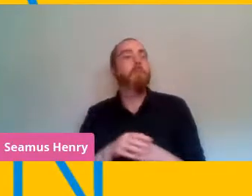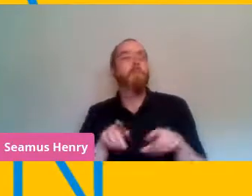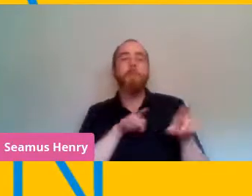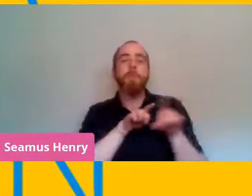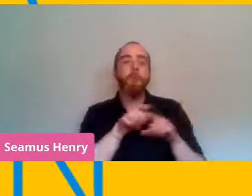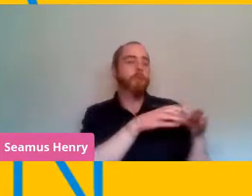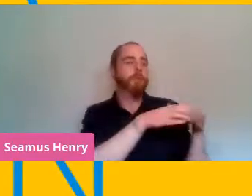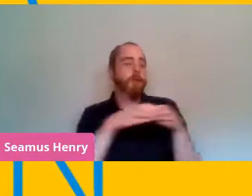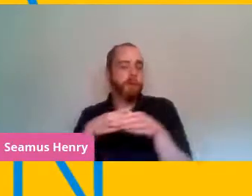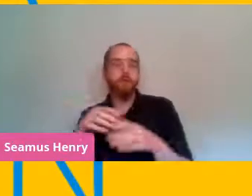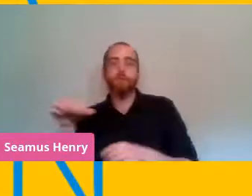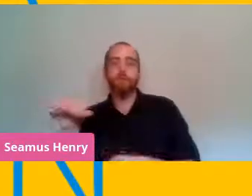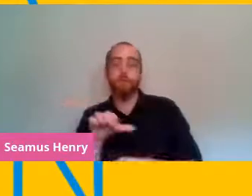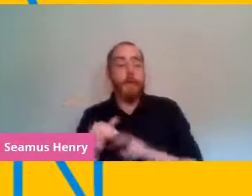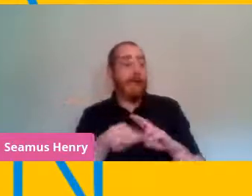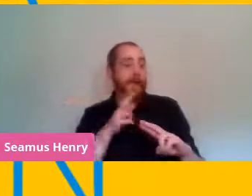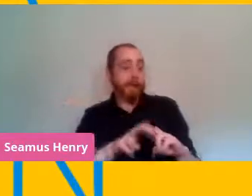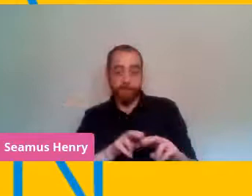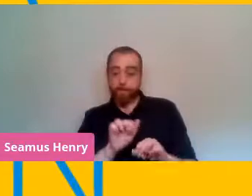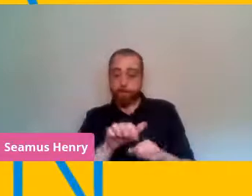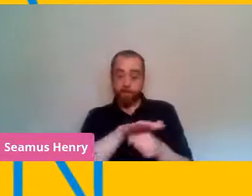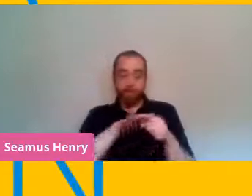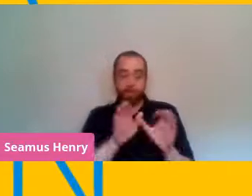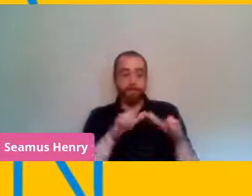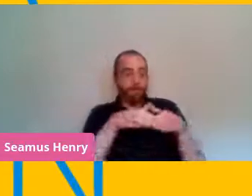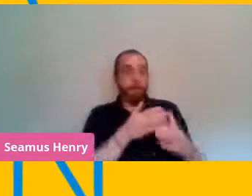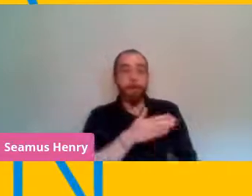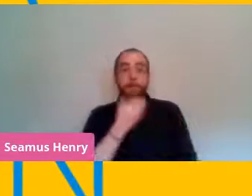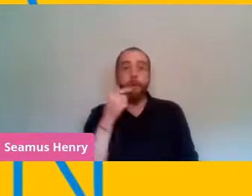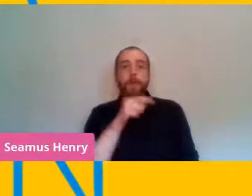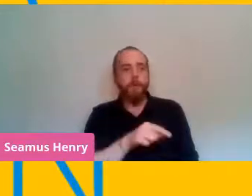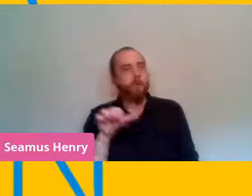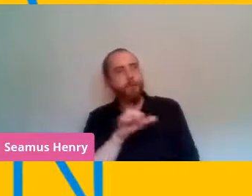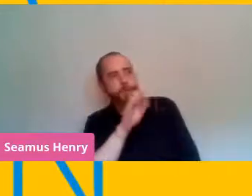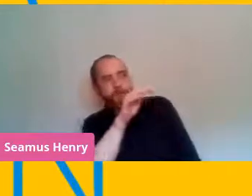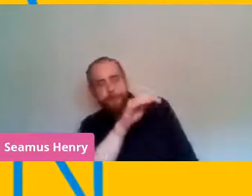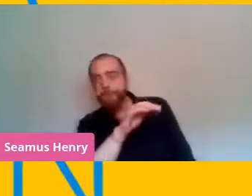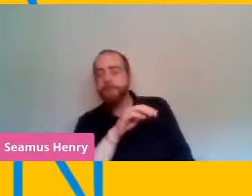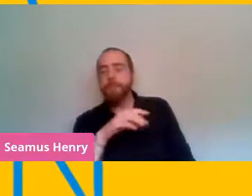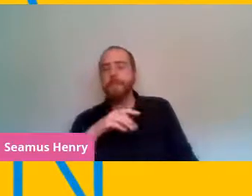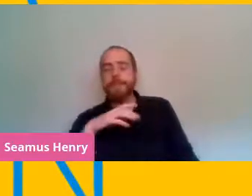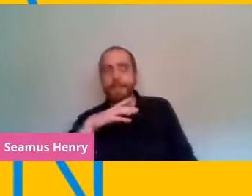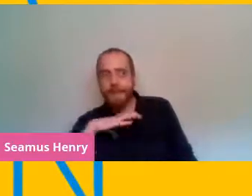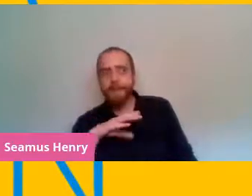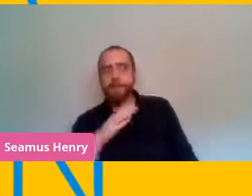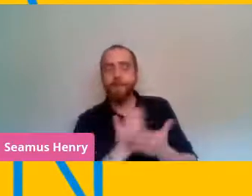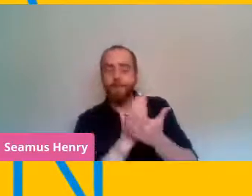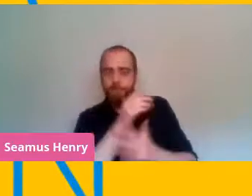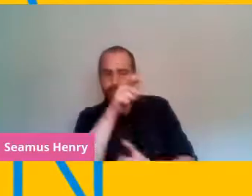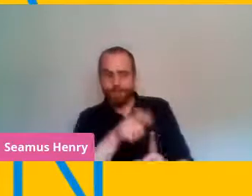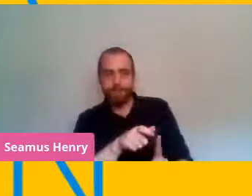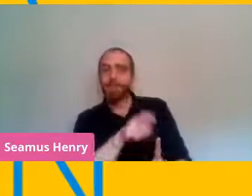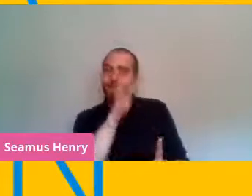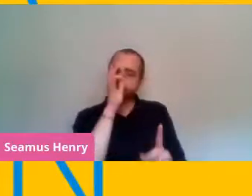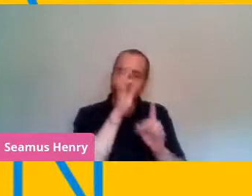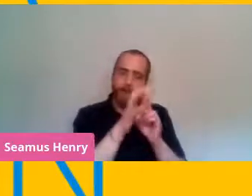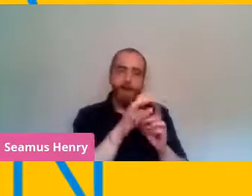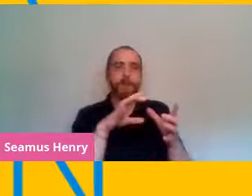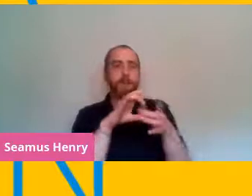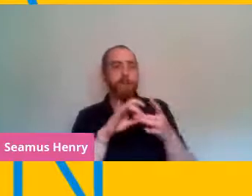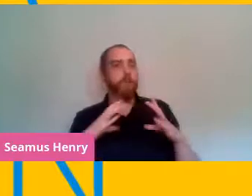should demand that somebody take up that post and get national union to help you if that's needed. We need a lot of regional